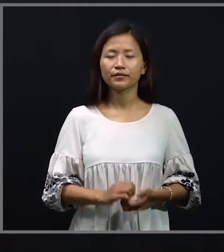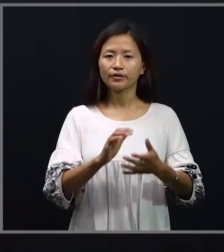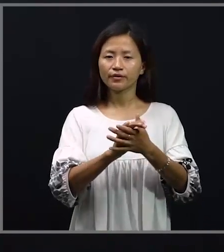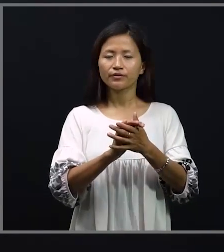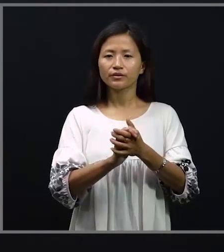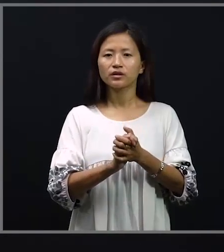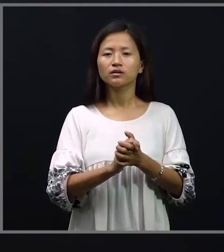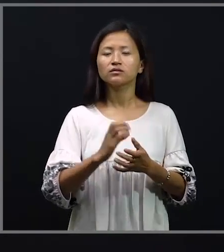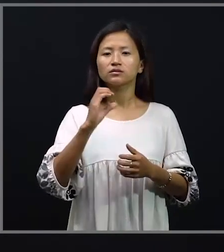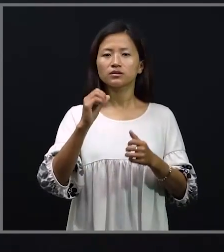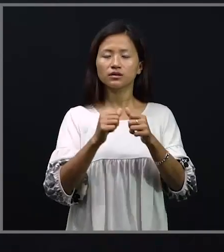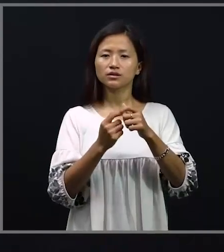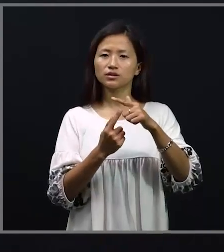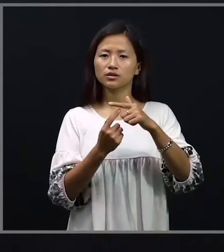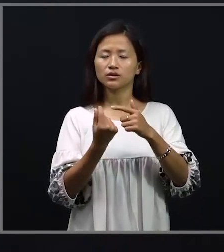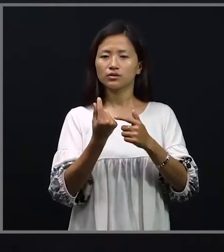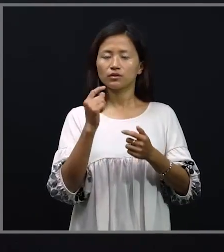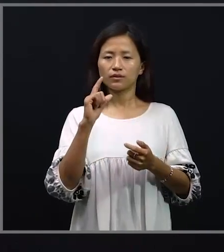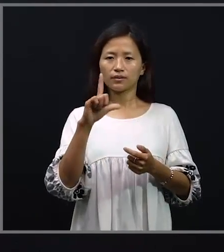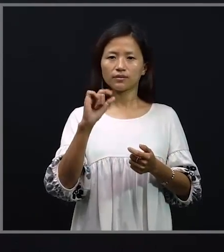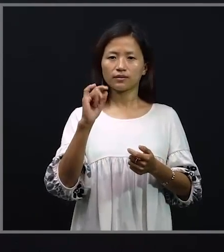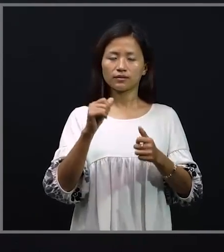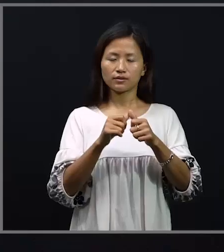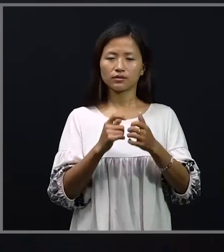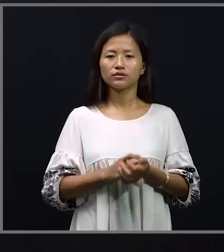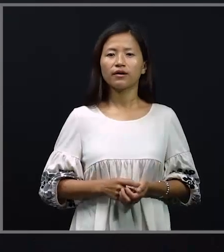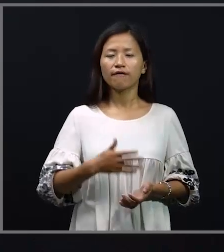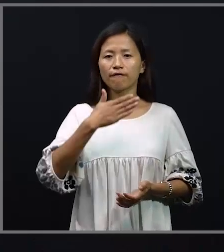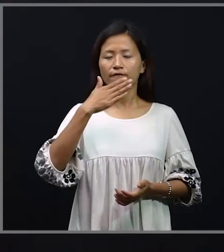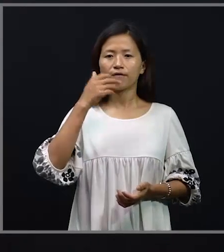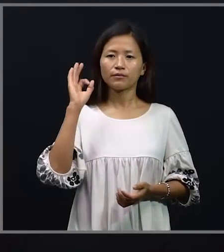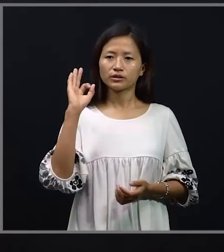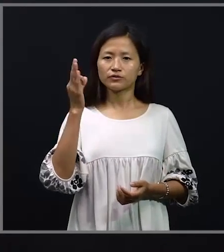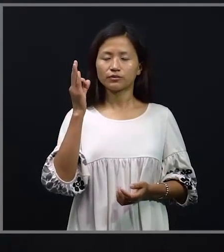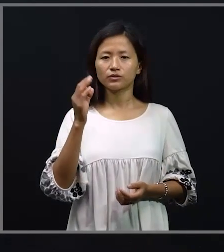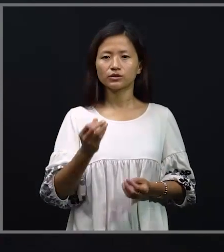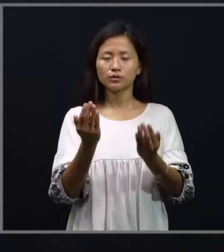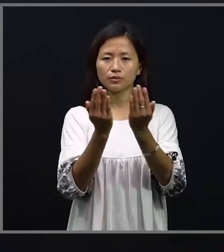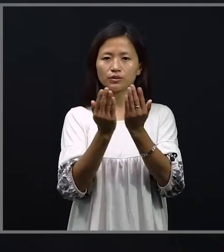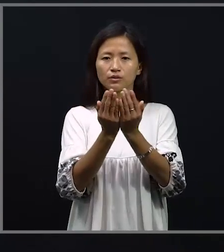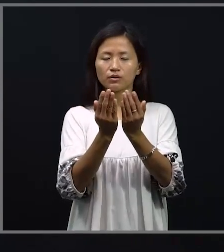to Kautilya. Kautilya, in his famous book Arthashastra.